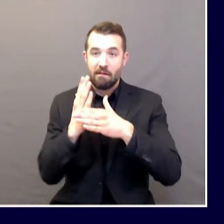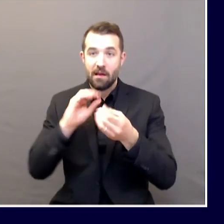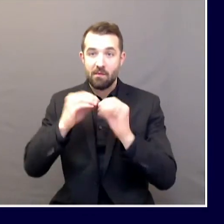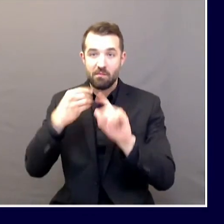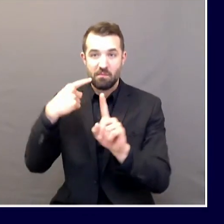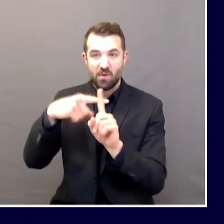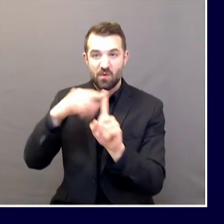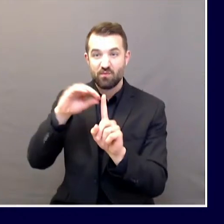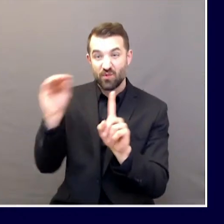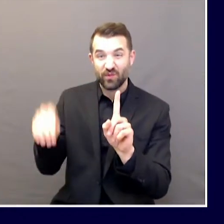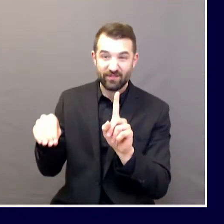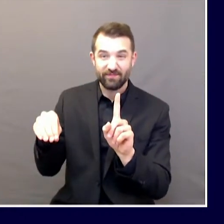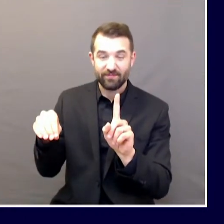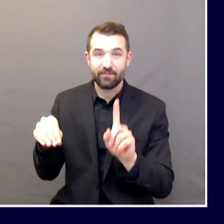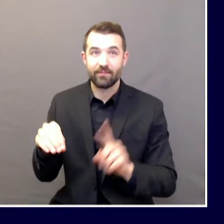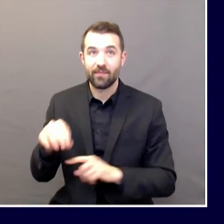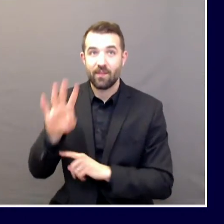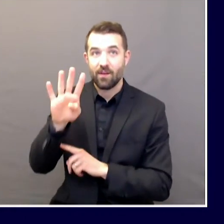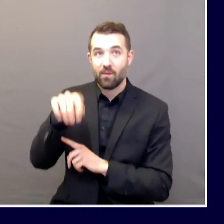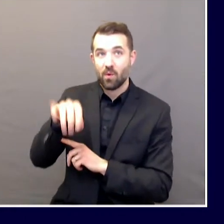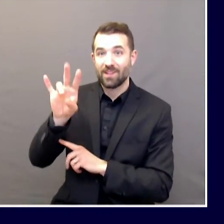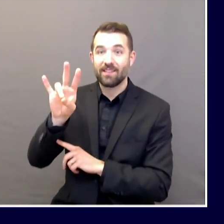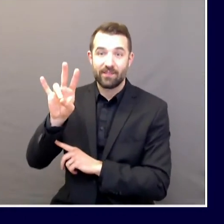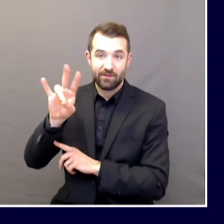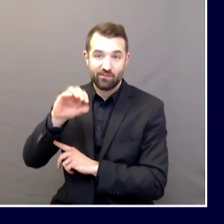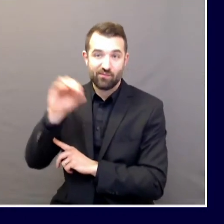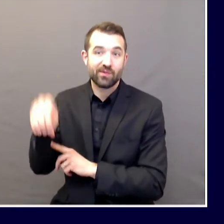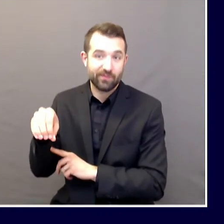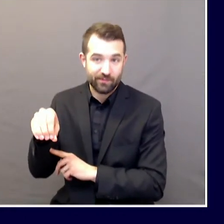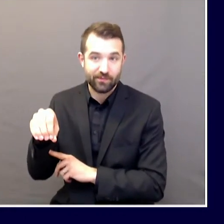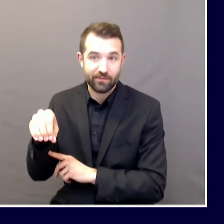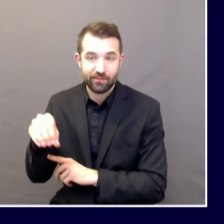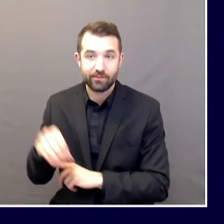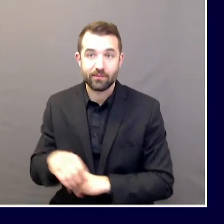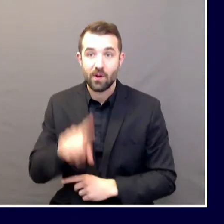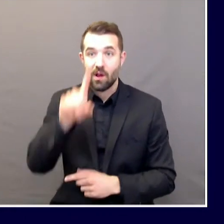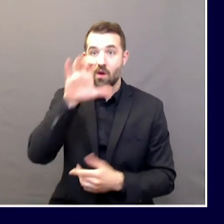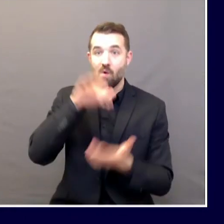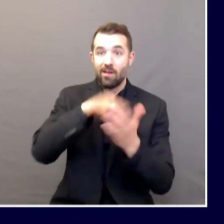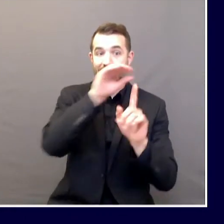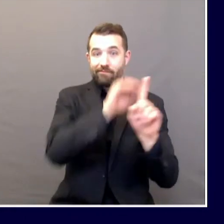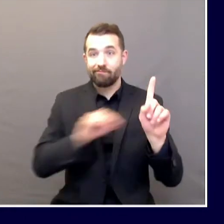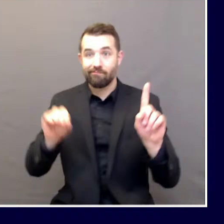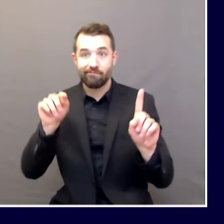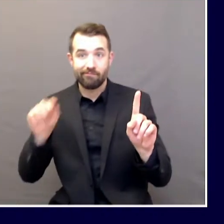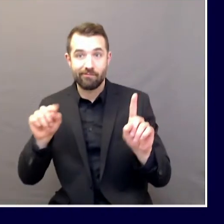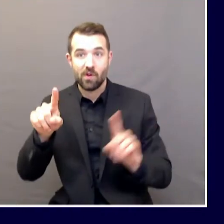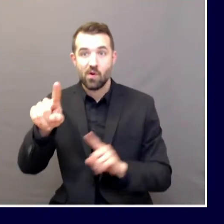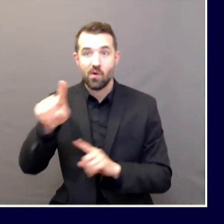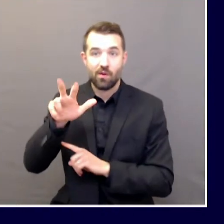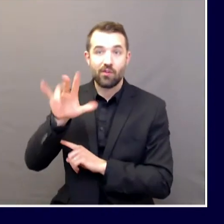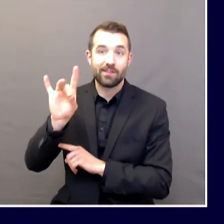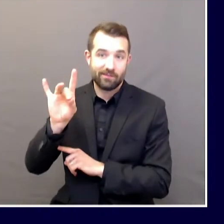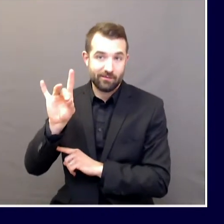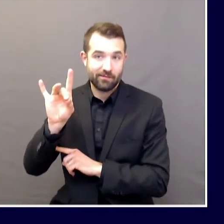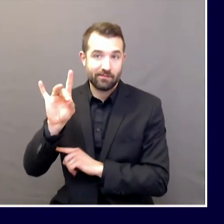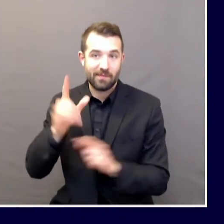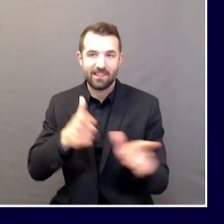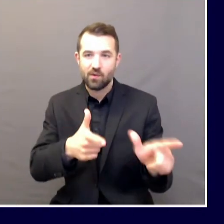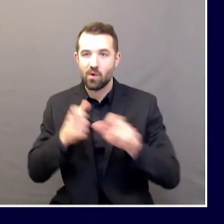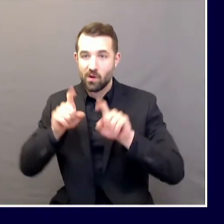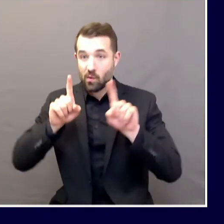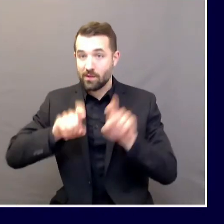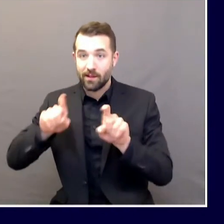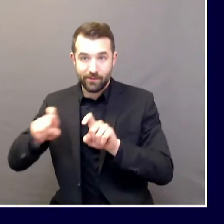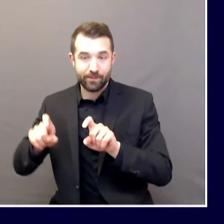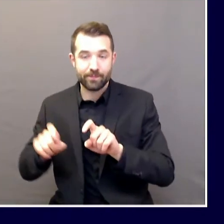at 4.7%, with a testing volume of 138 antigen tests for every